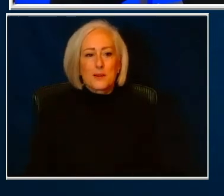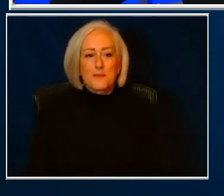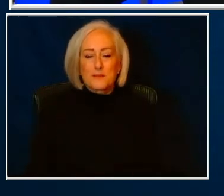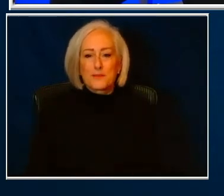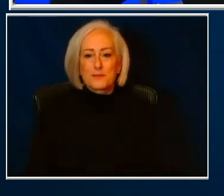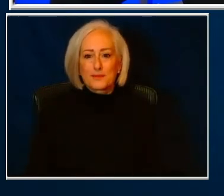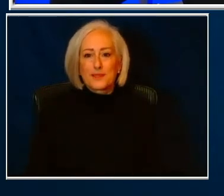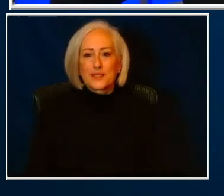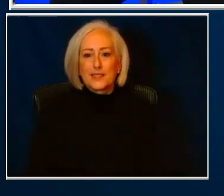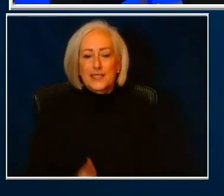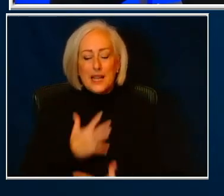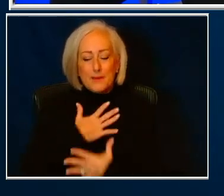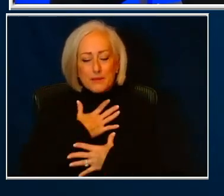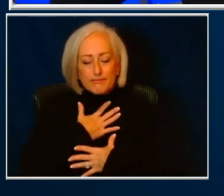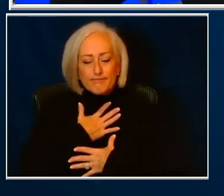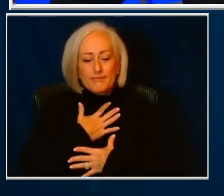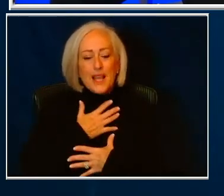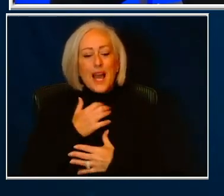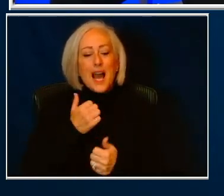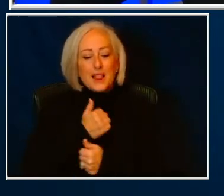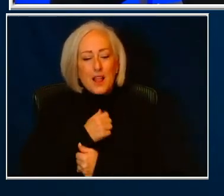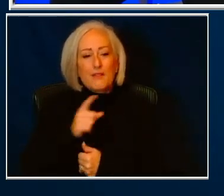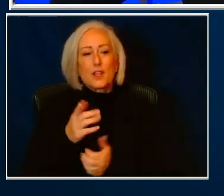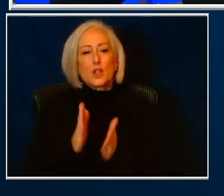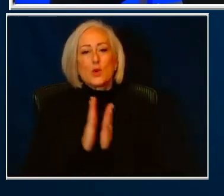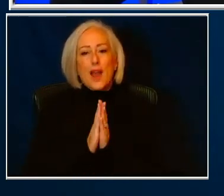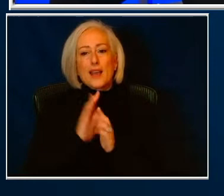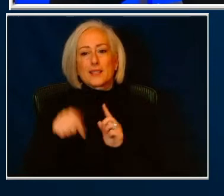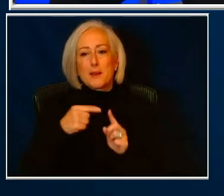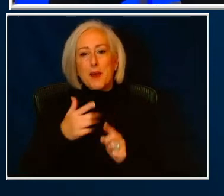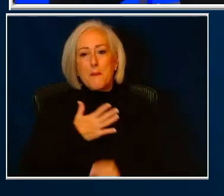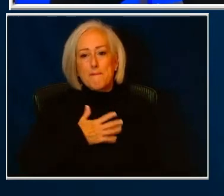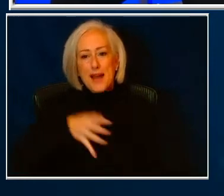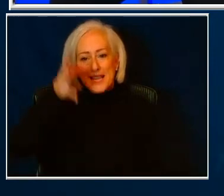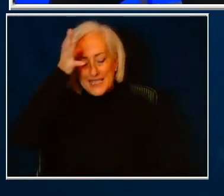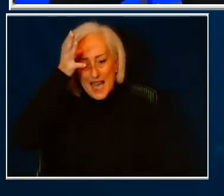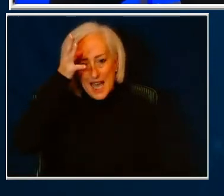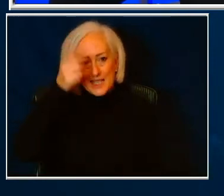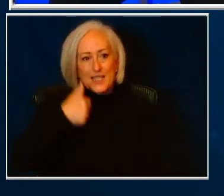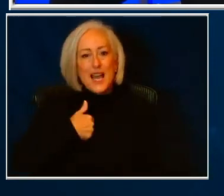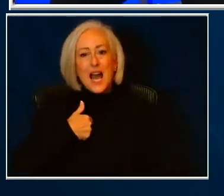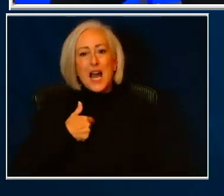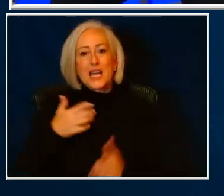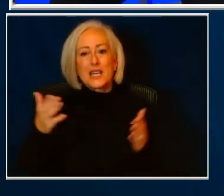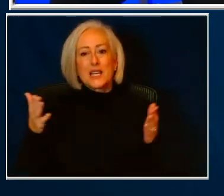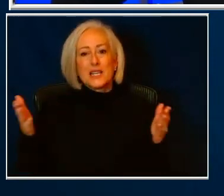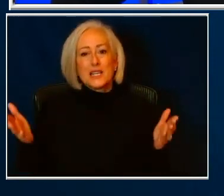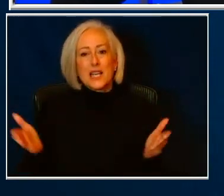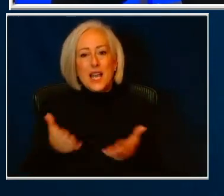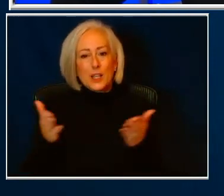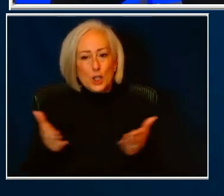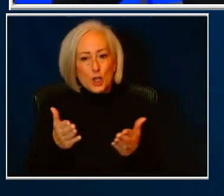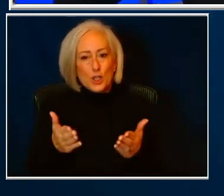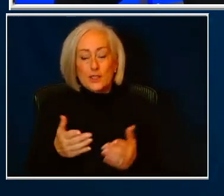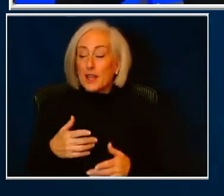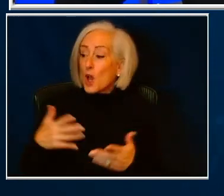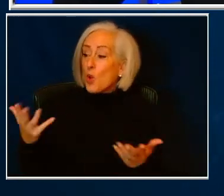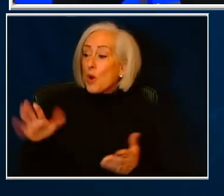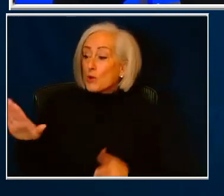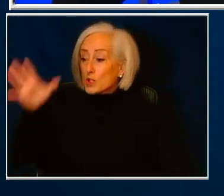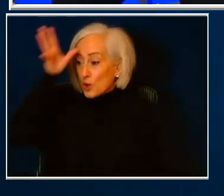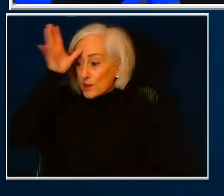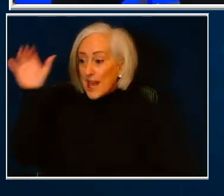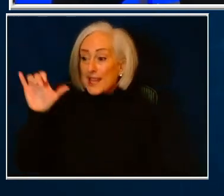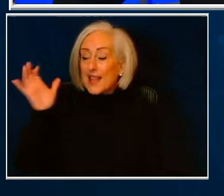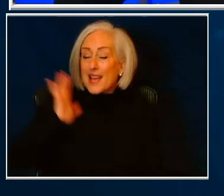up saying this, but I love that you ask me about my dad. And I would encourage, you're like, oh, what was he like in the 70s? Or did